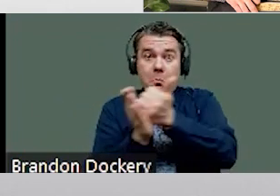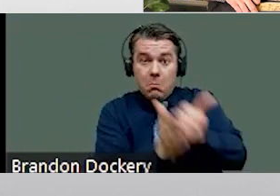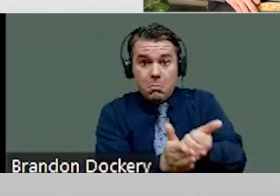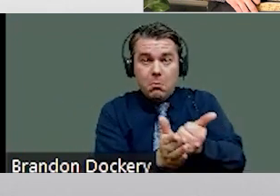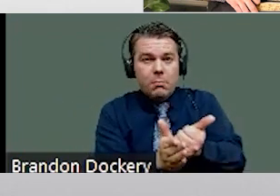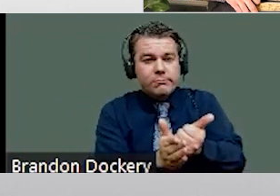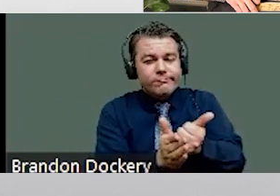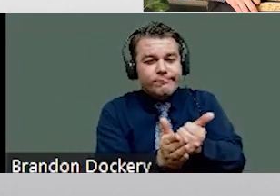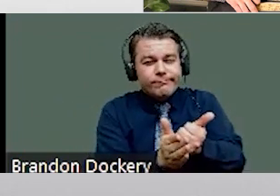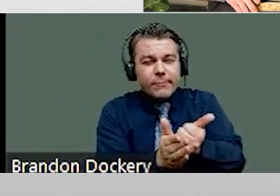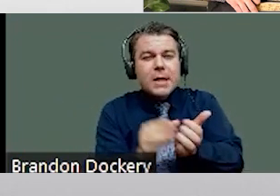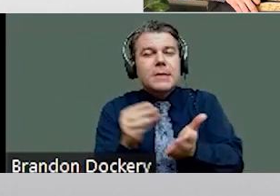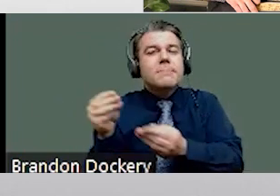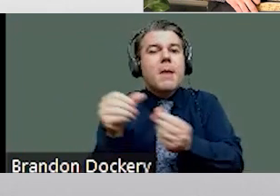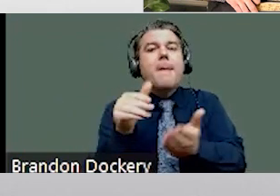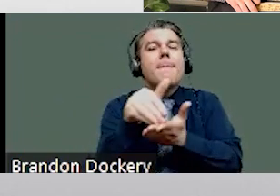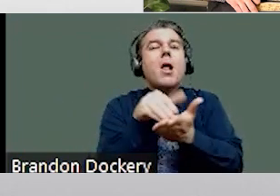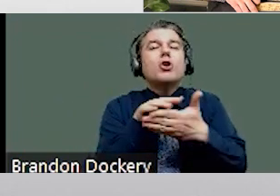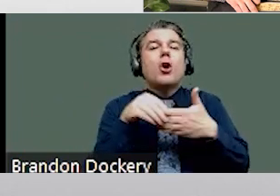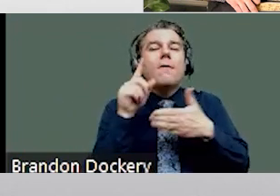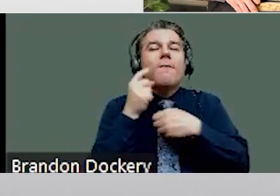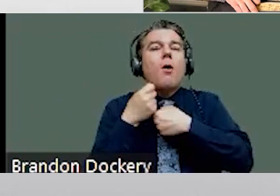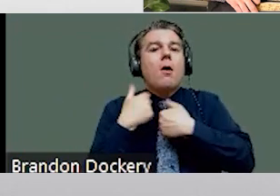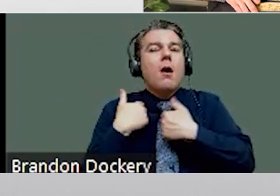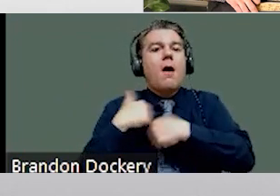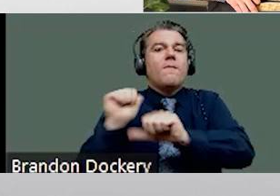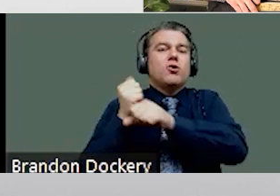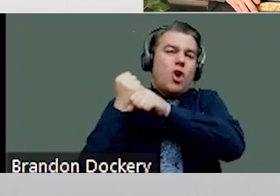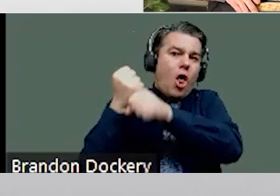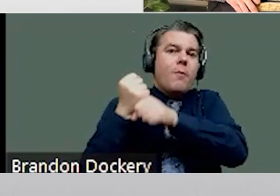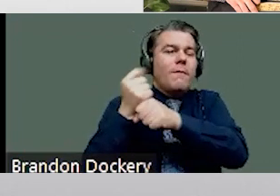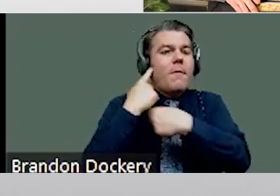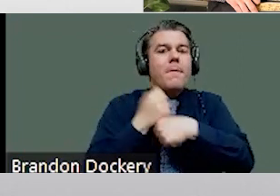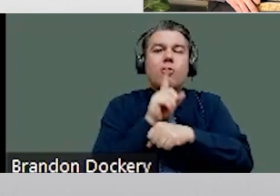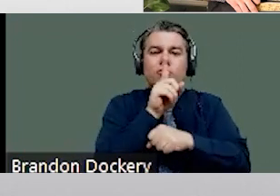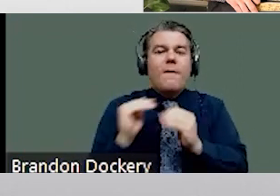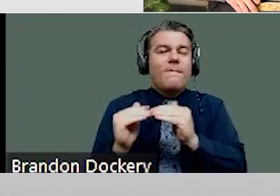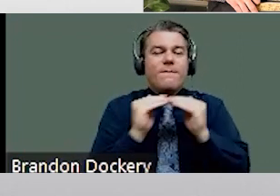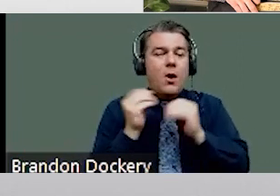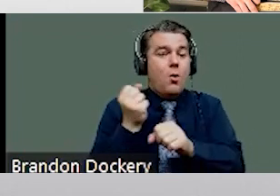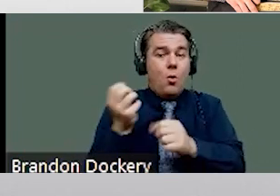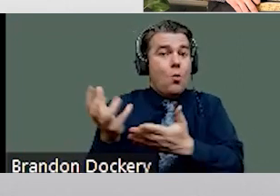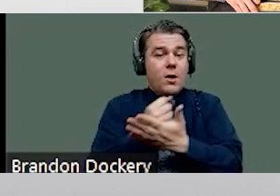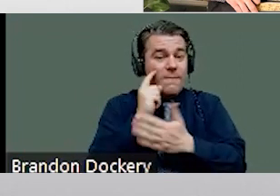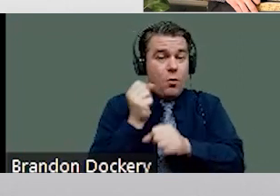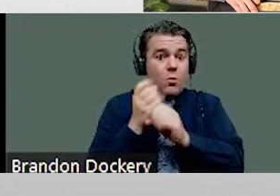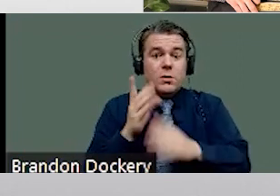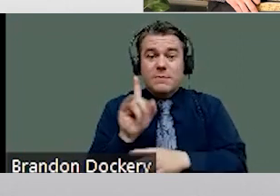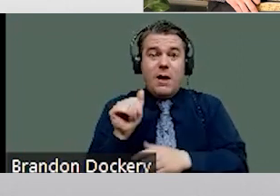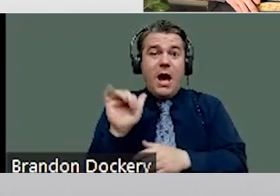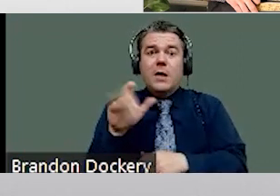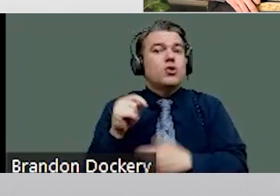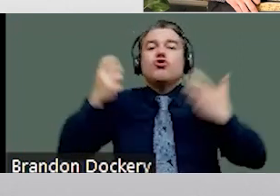disabilities, were spending millions of dollars in lobbying efforts to make sure Fair Wages for Workers with Disabilities Act